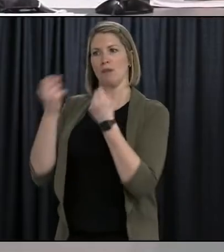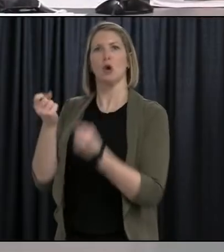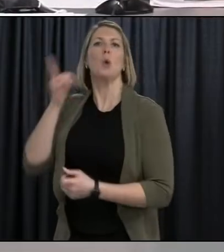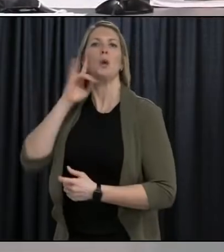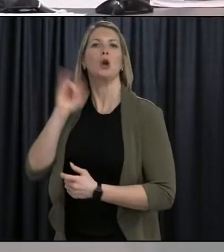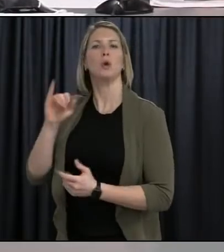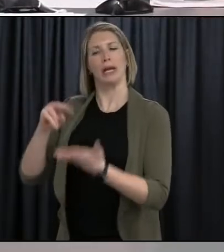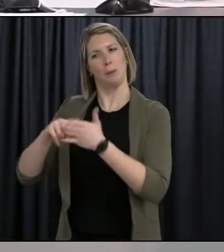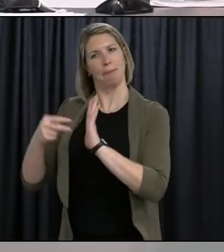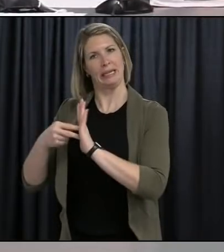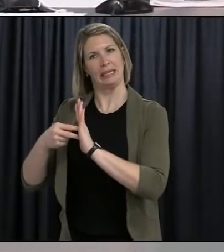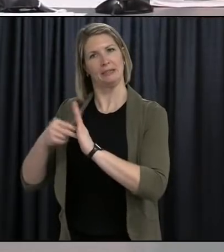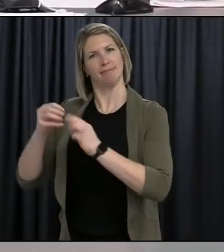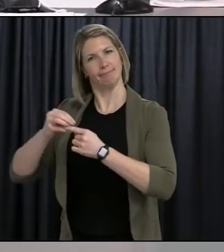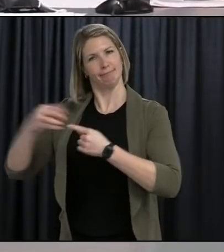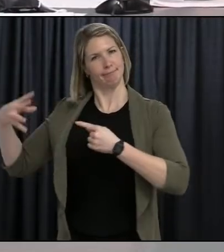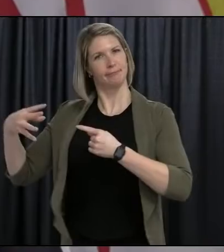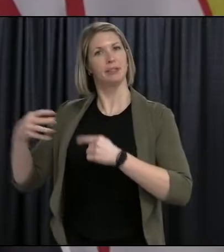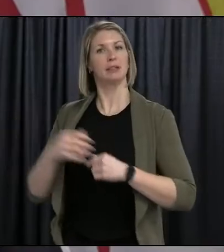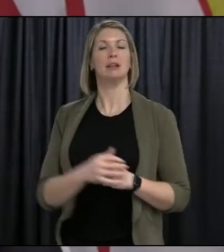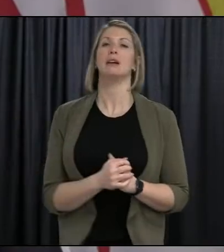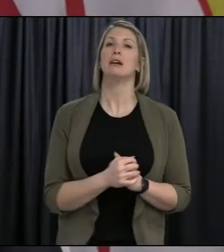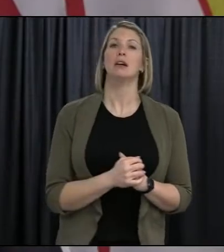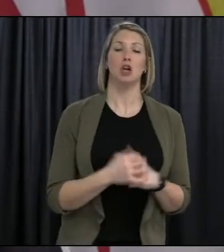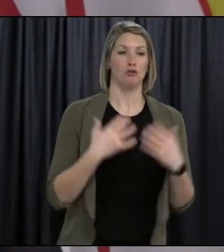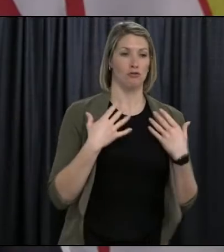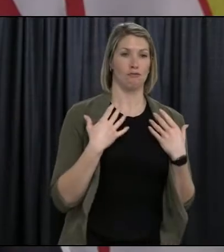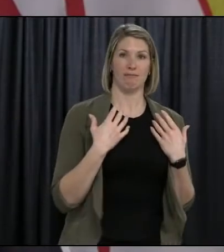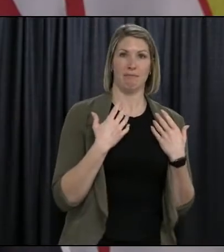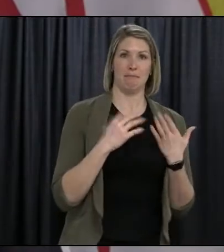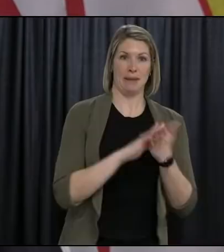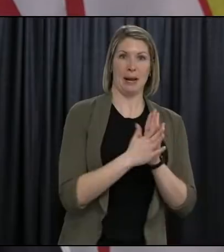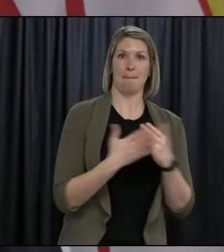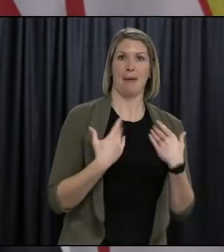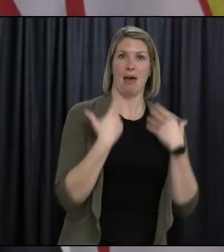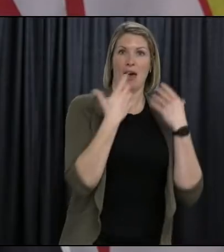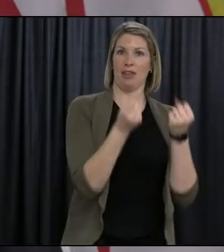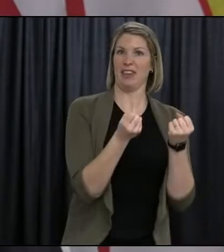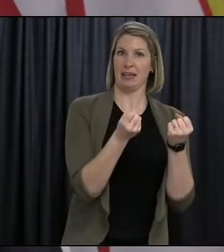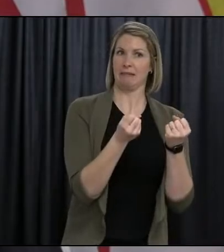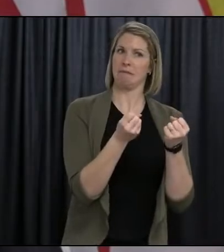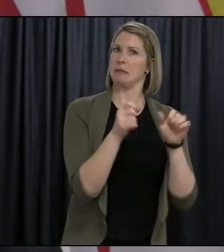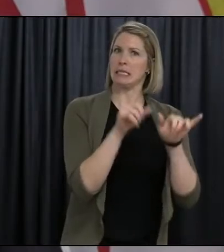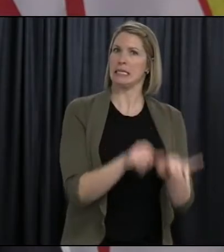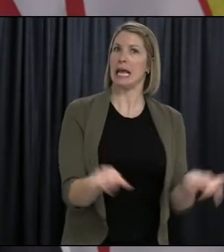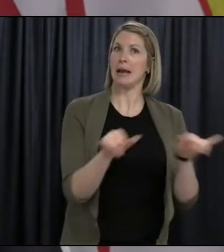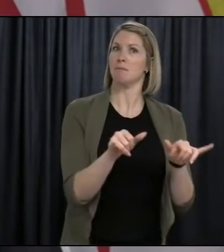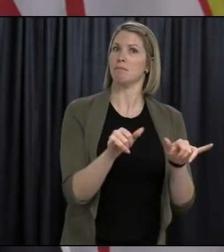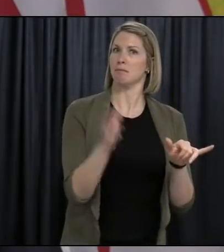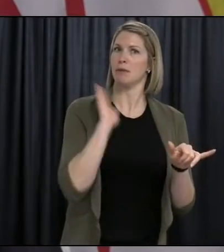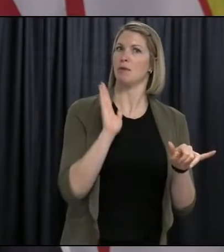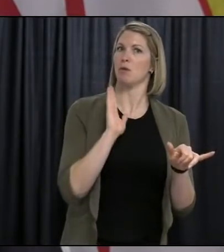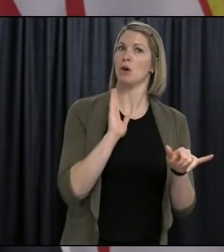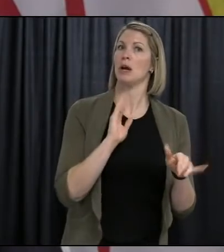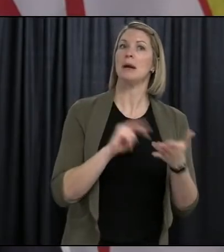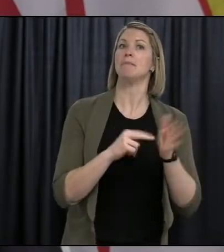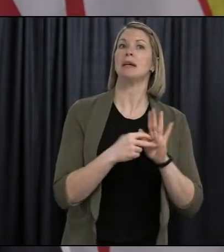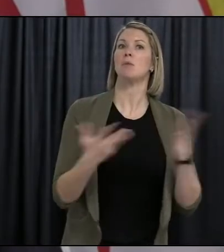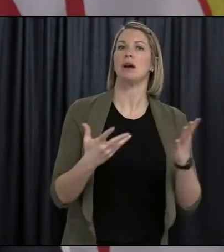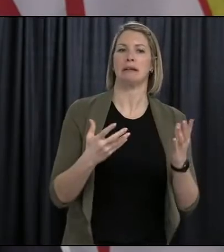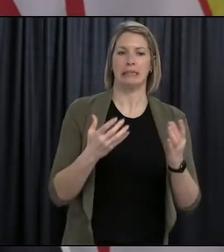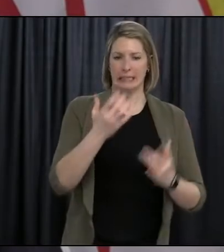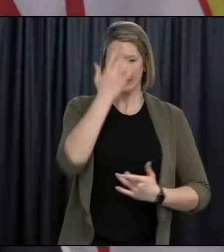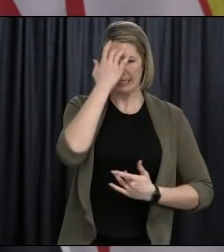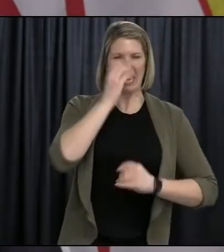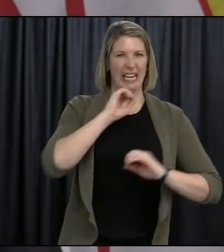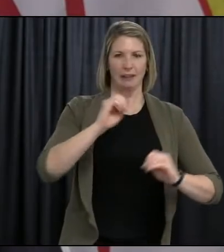moment, we do consider people recovered in the same way that we have before, which is your symptoms have resolved and you're